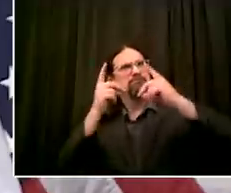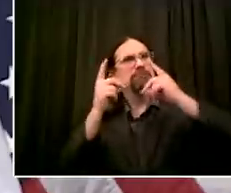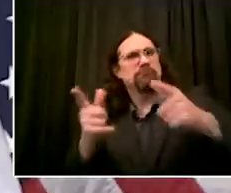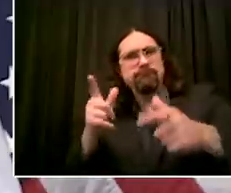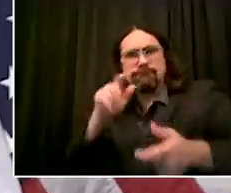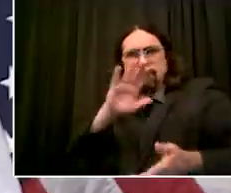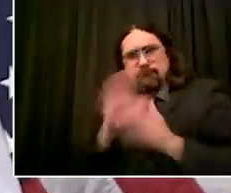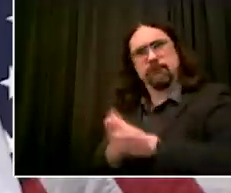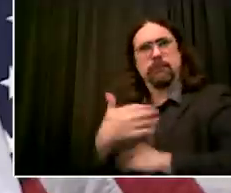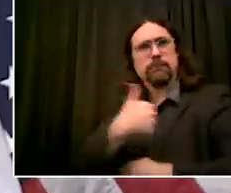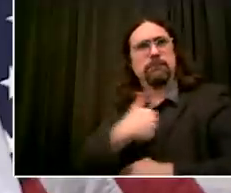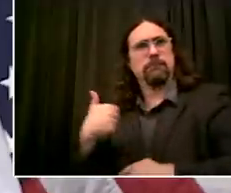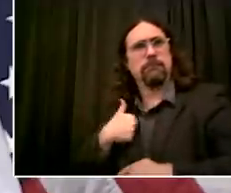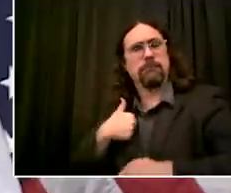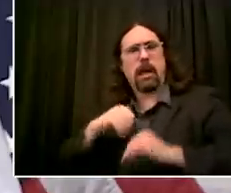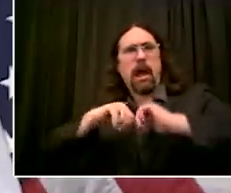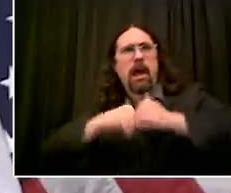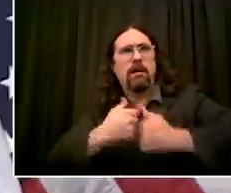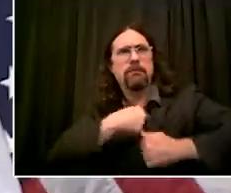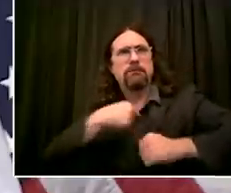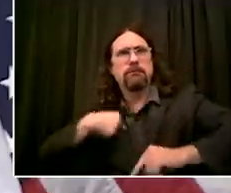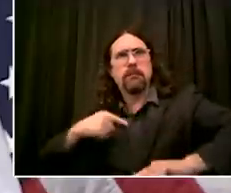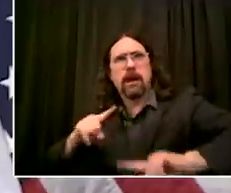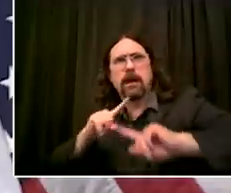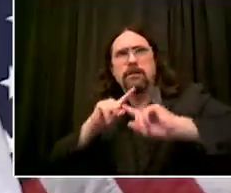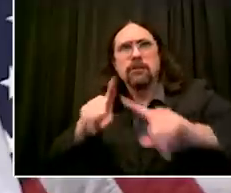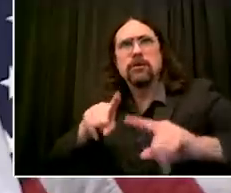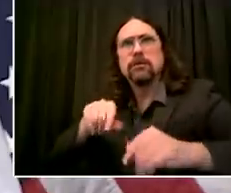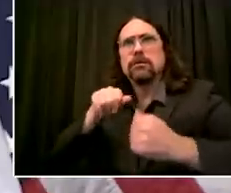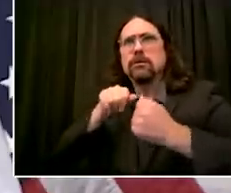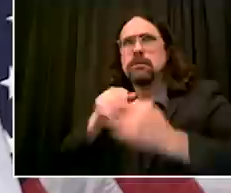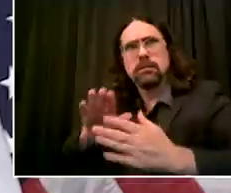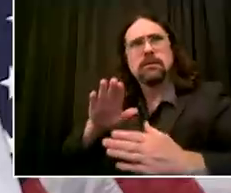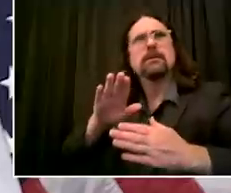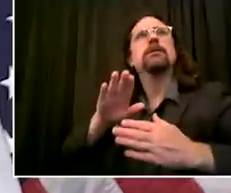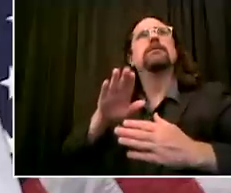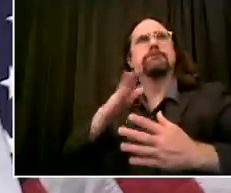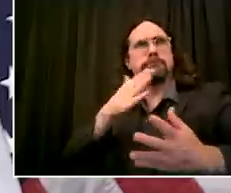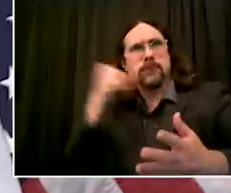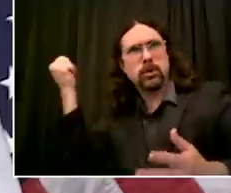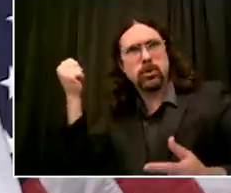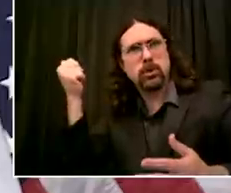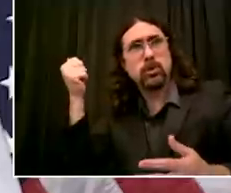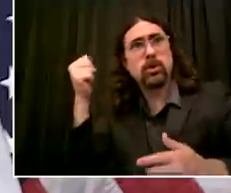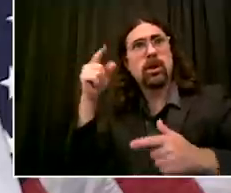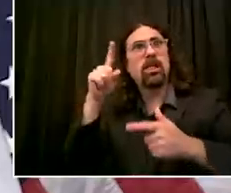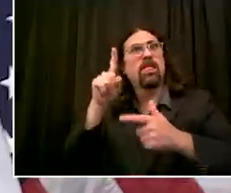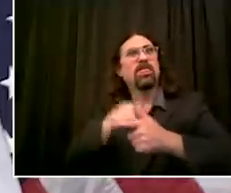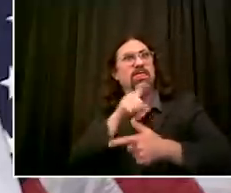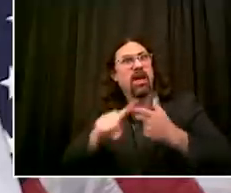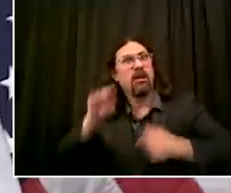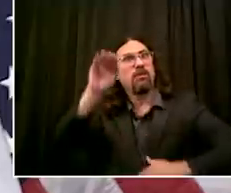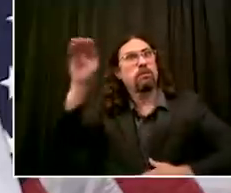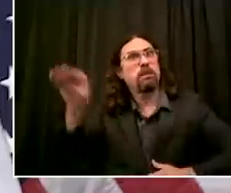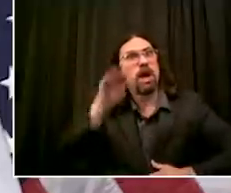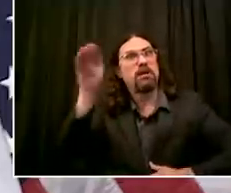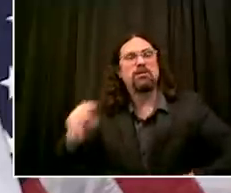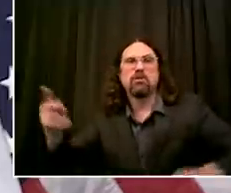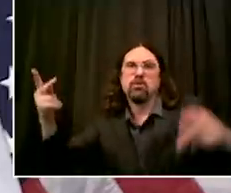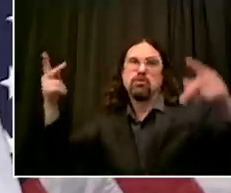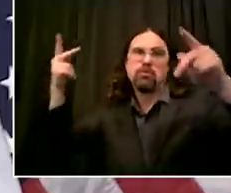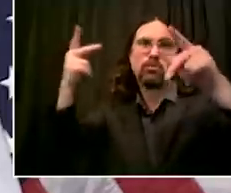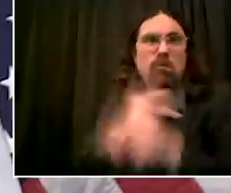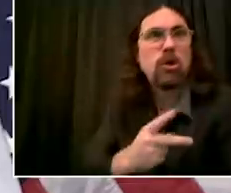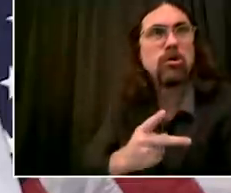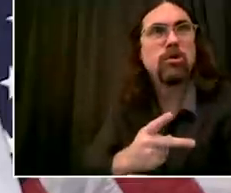going to hold. So I believe that for all of us who actually do this work, who are here at the front line making